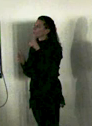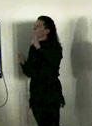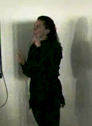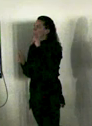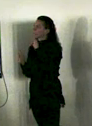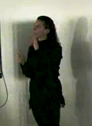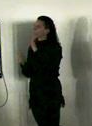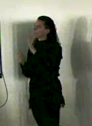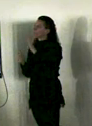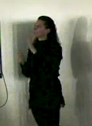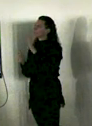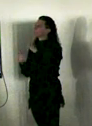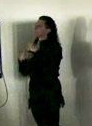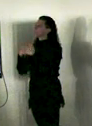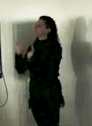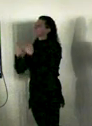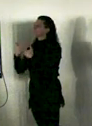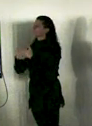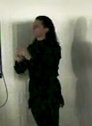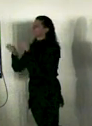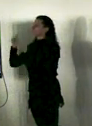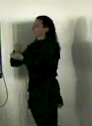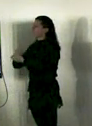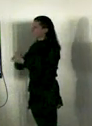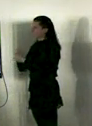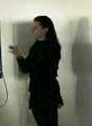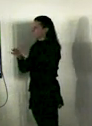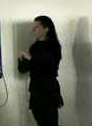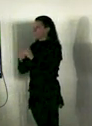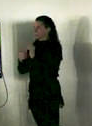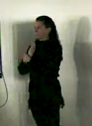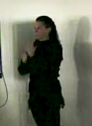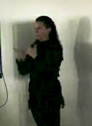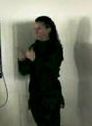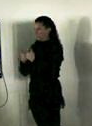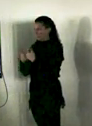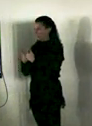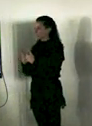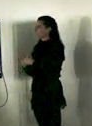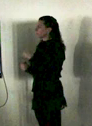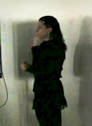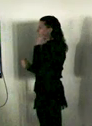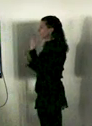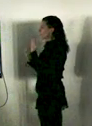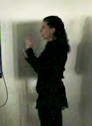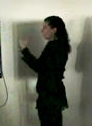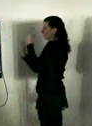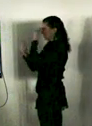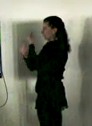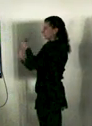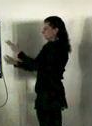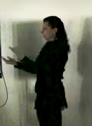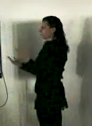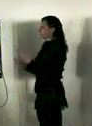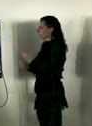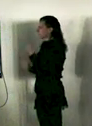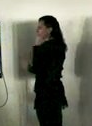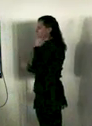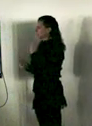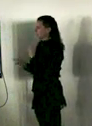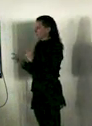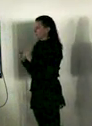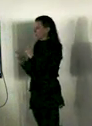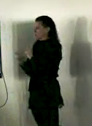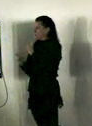speed up that change in video games? What would speed up that change in video games is if the audience made themselves known. If there were people who